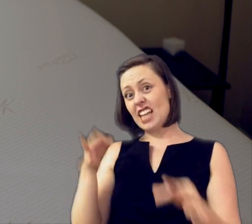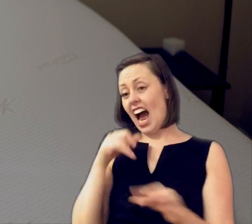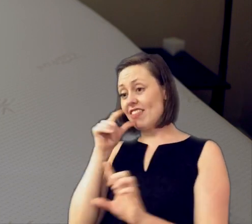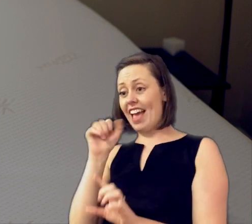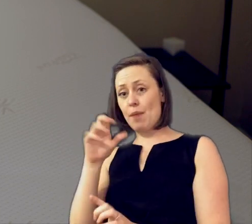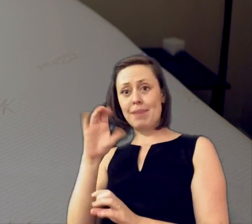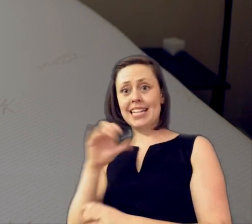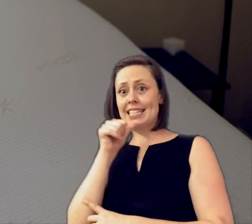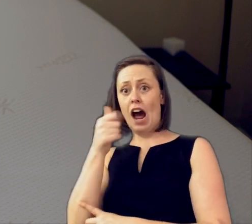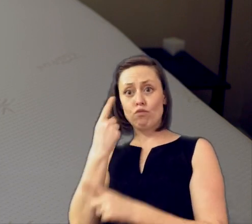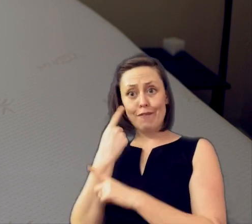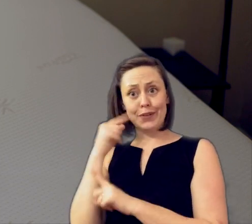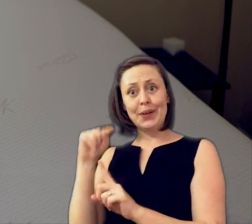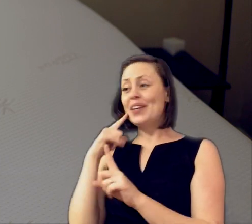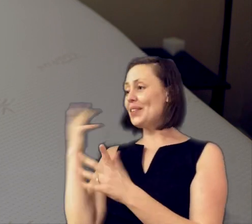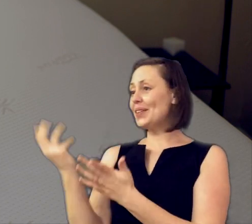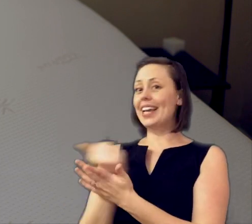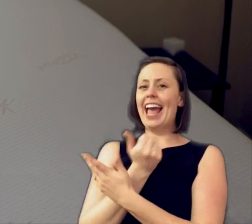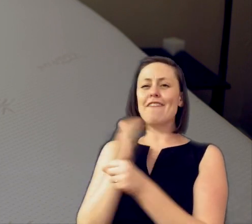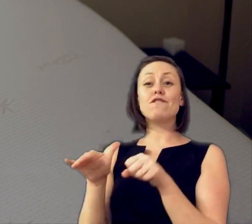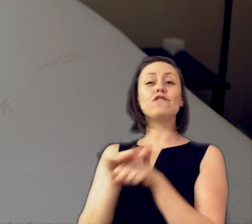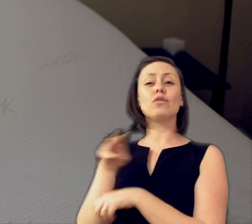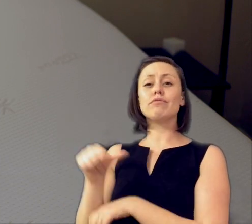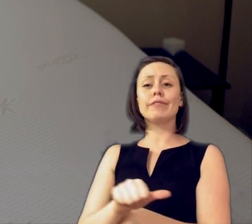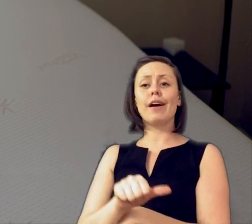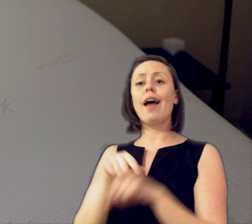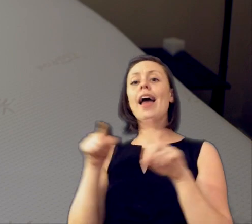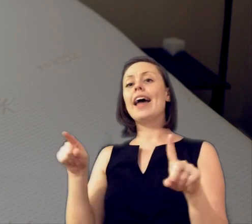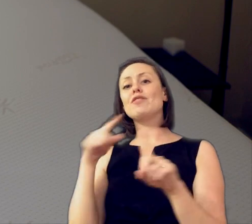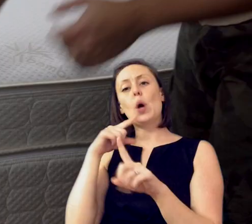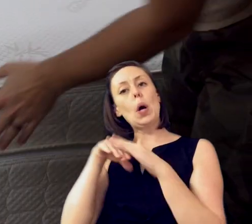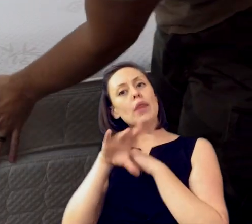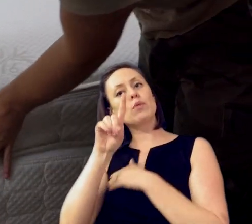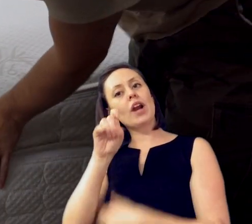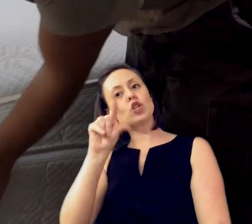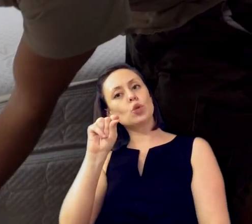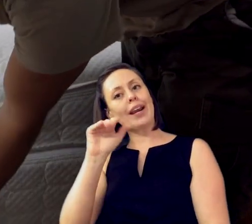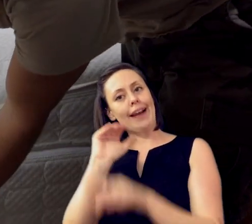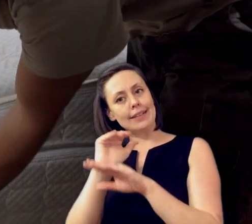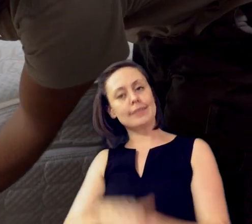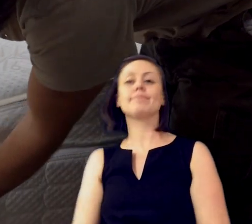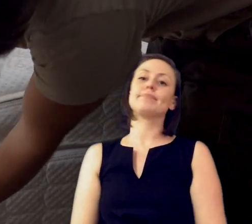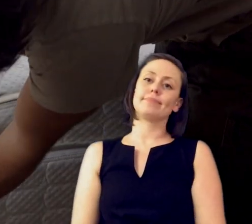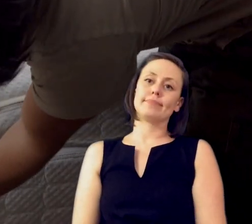the right mattress for you, you're entitled to a full refund within those 120 nights.